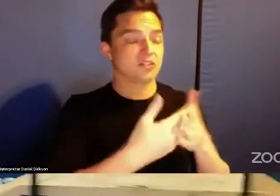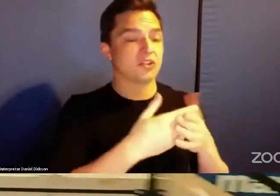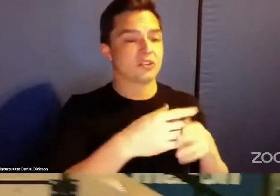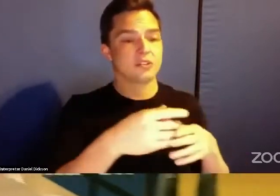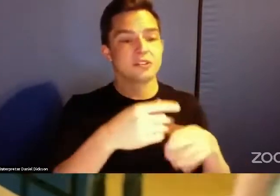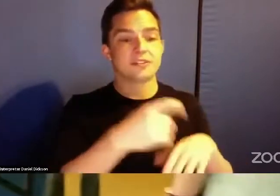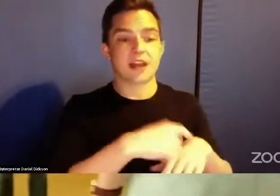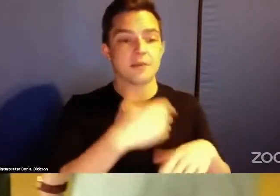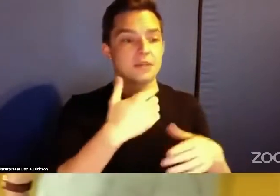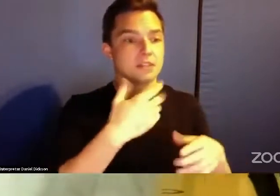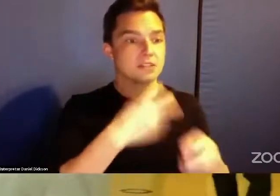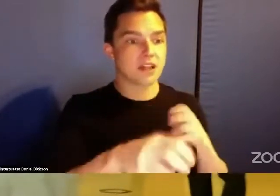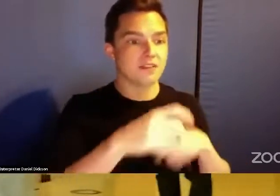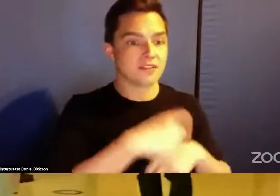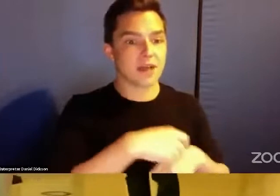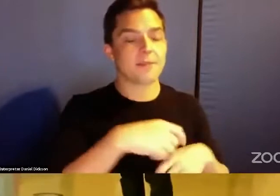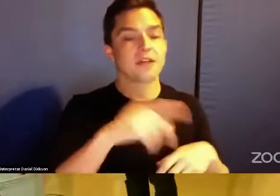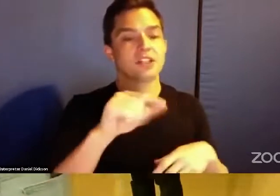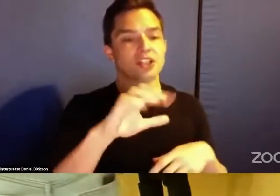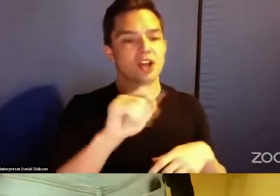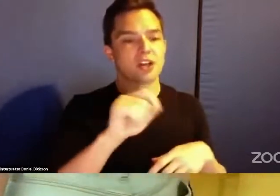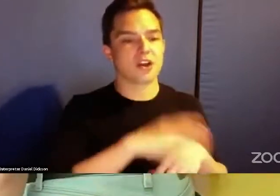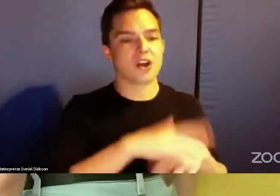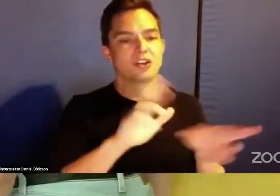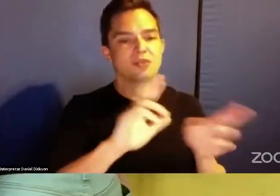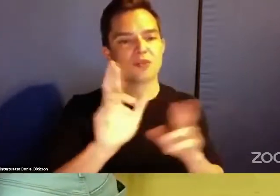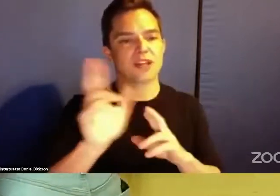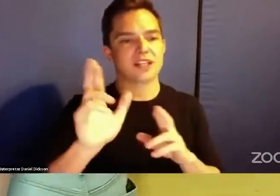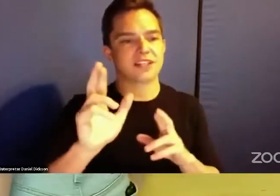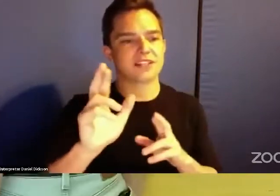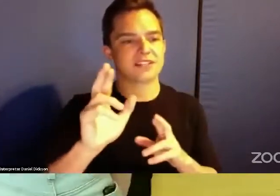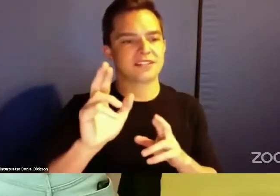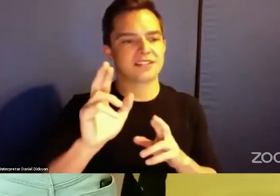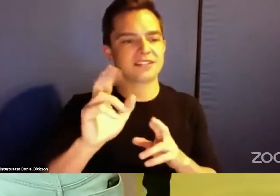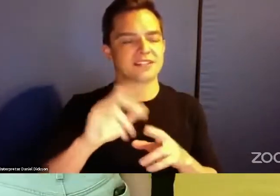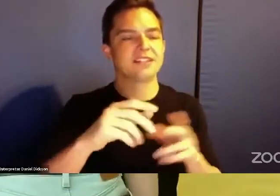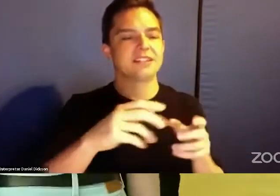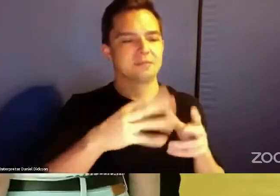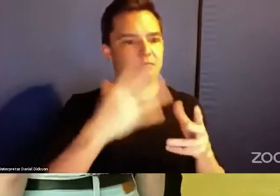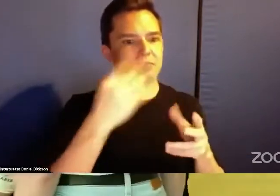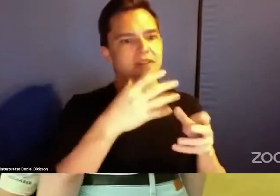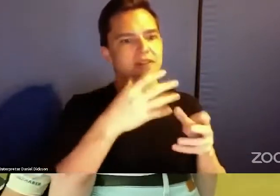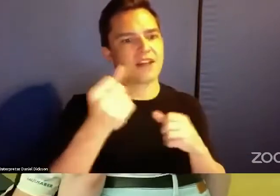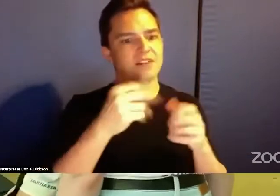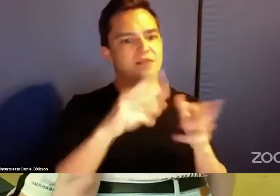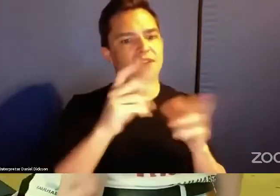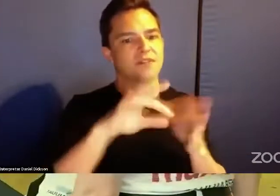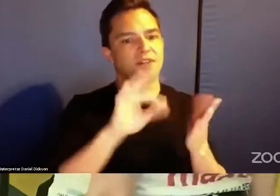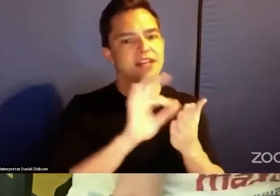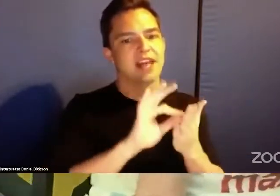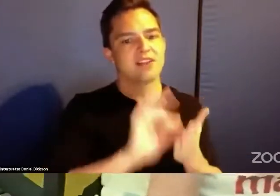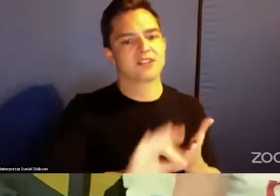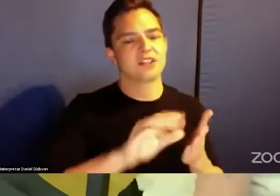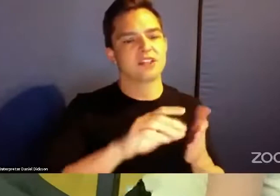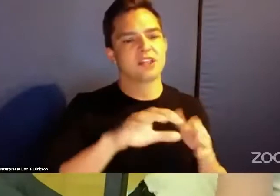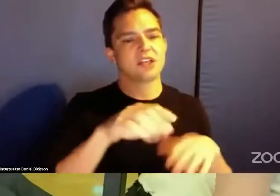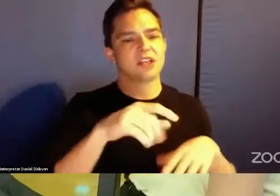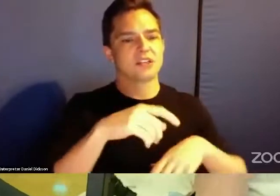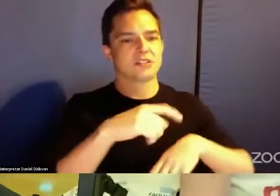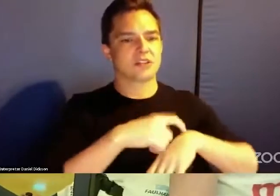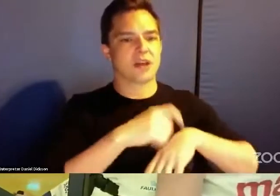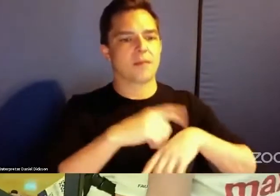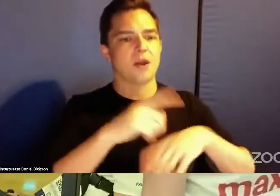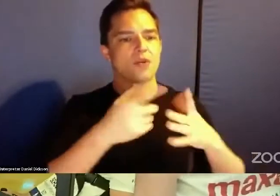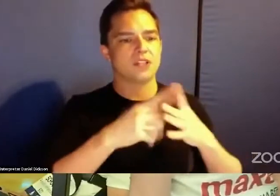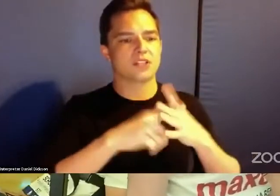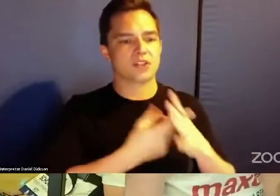here. Away goes Rolf Schock after that countdown. Clock ticking away on the right of your screen. The target time, remember,